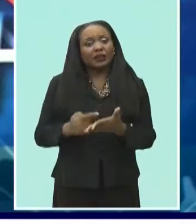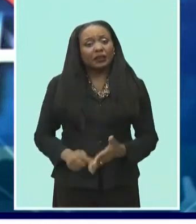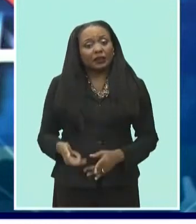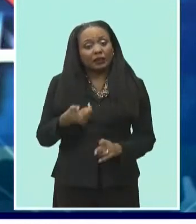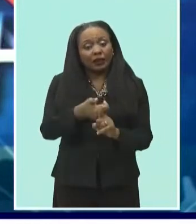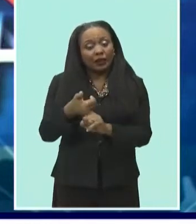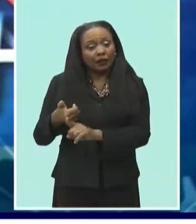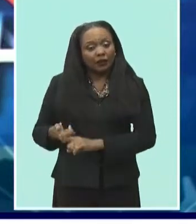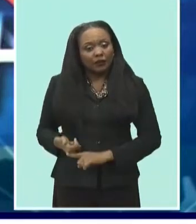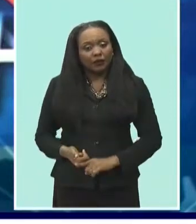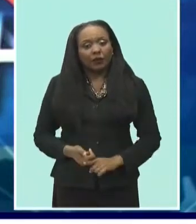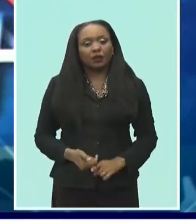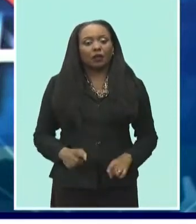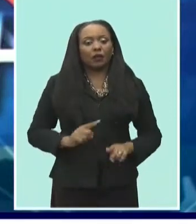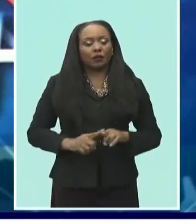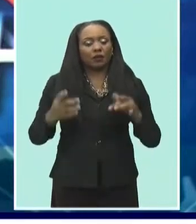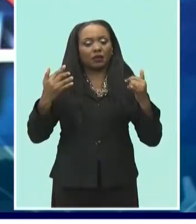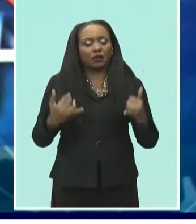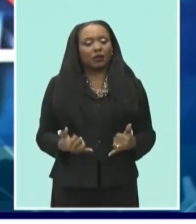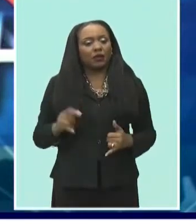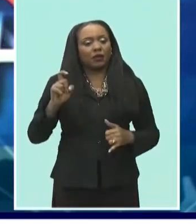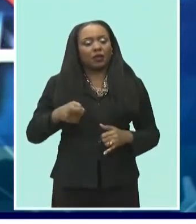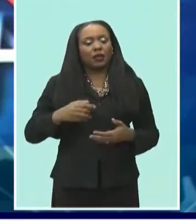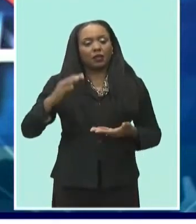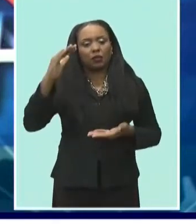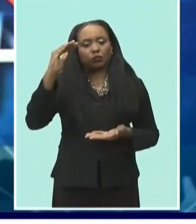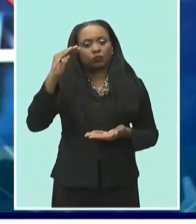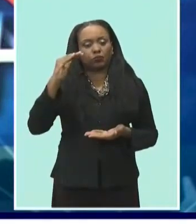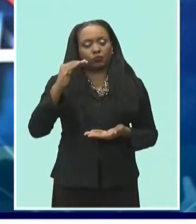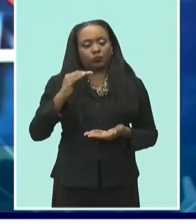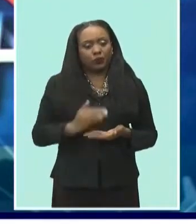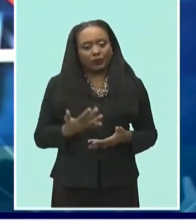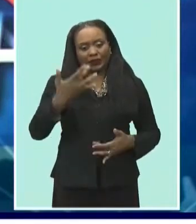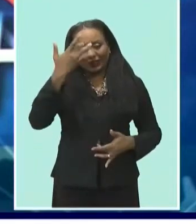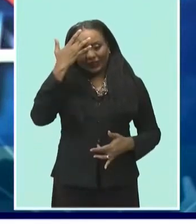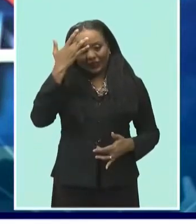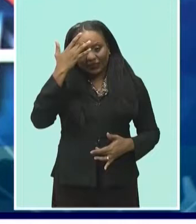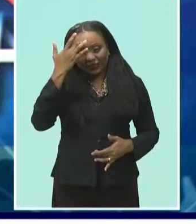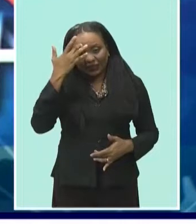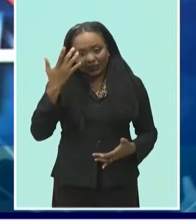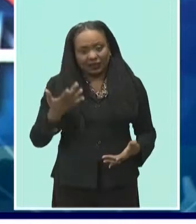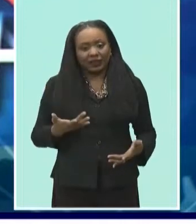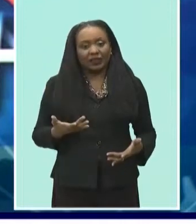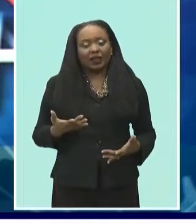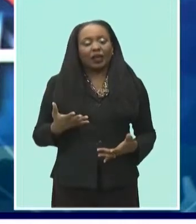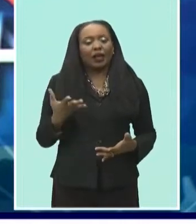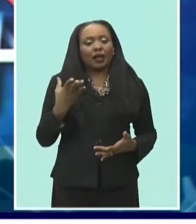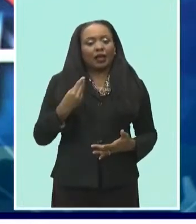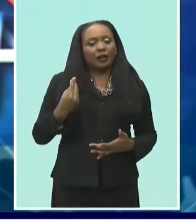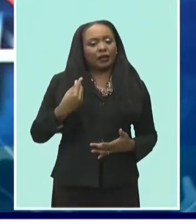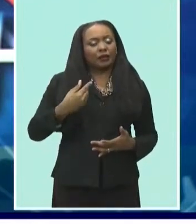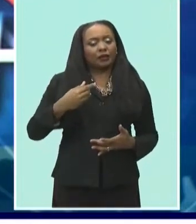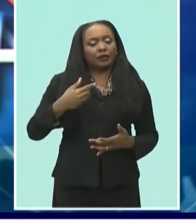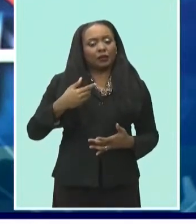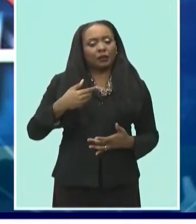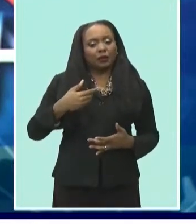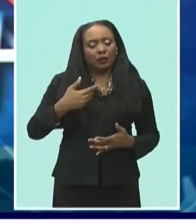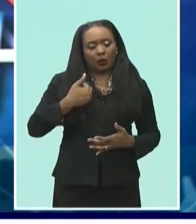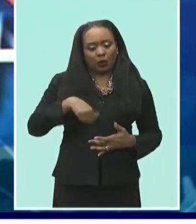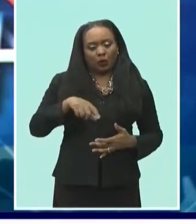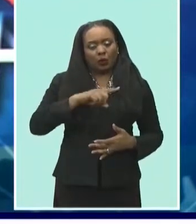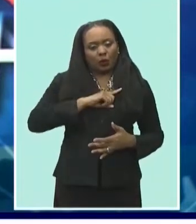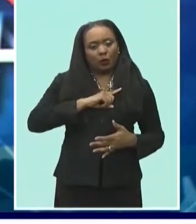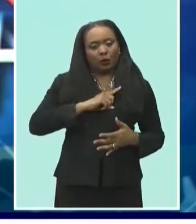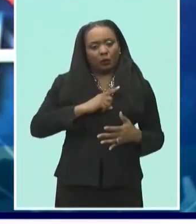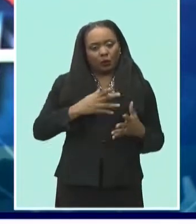civil society to comprehensively treat to reducing this in a systematic way have been deemed as a model for other member states to follow. There